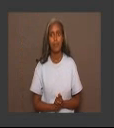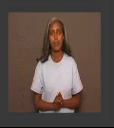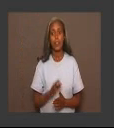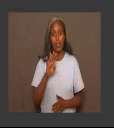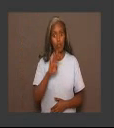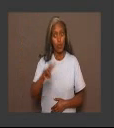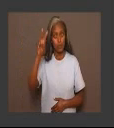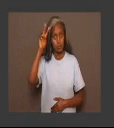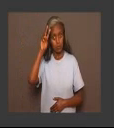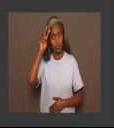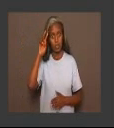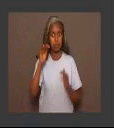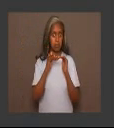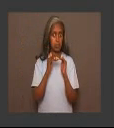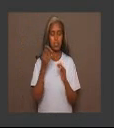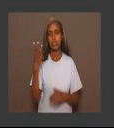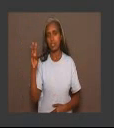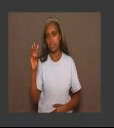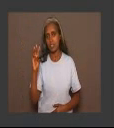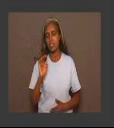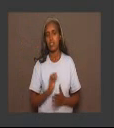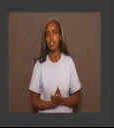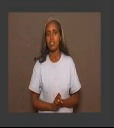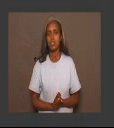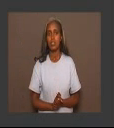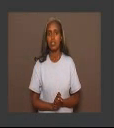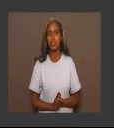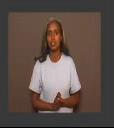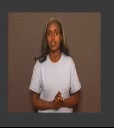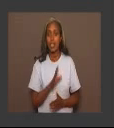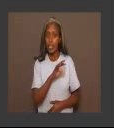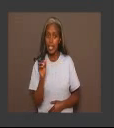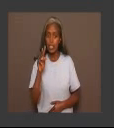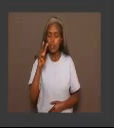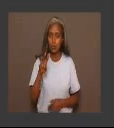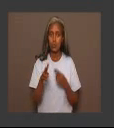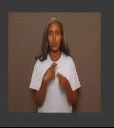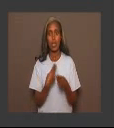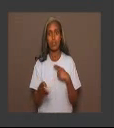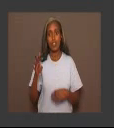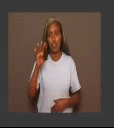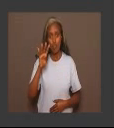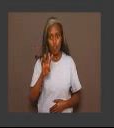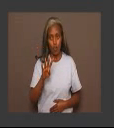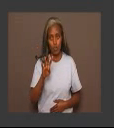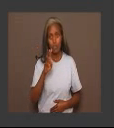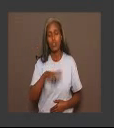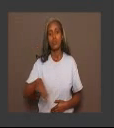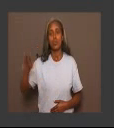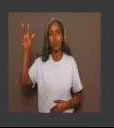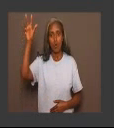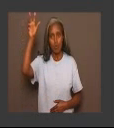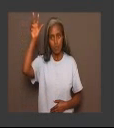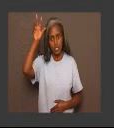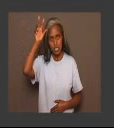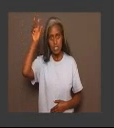4 squared is 16. And 2 times 4 to the